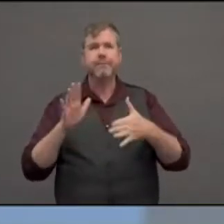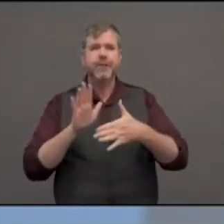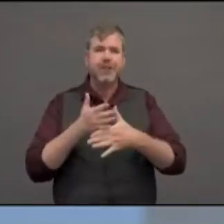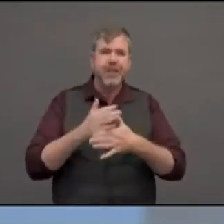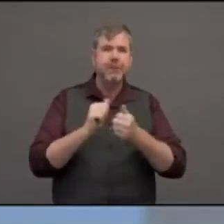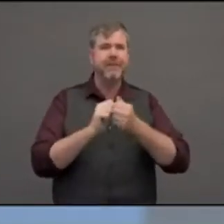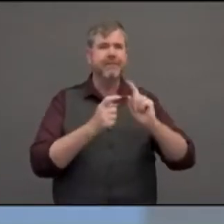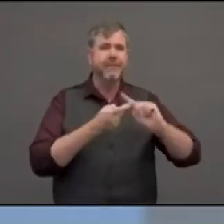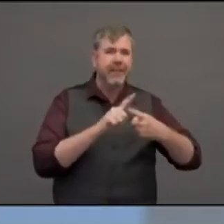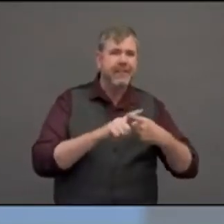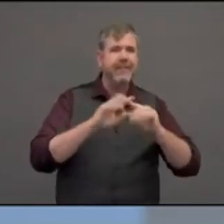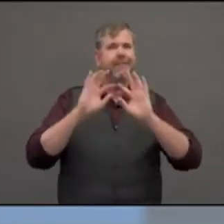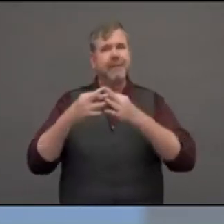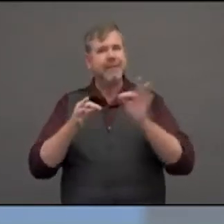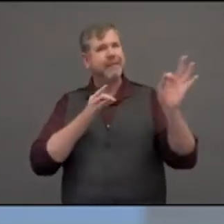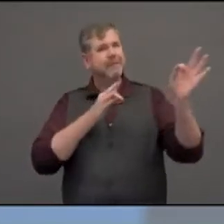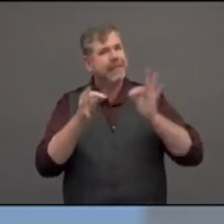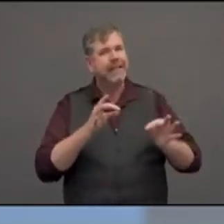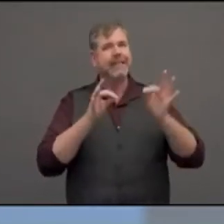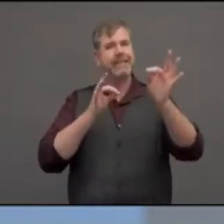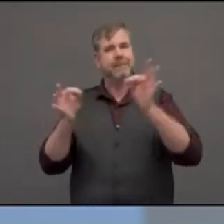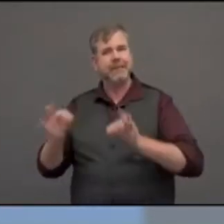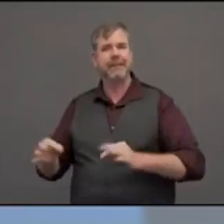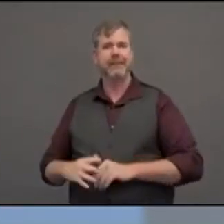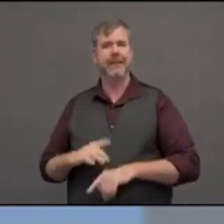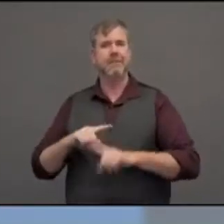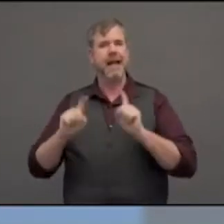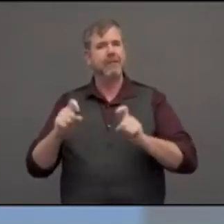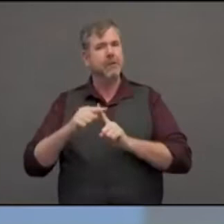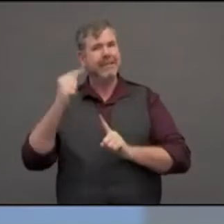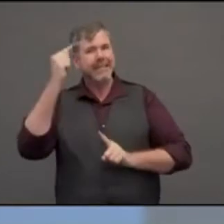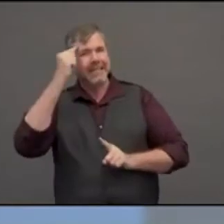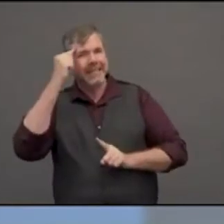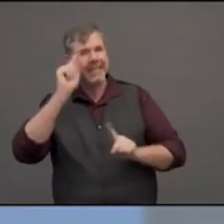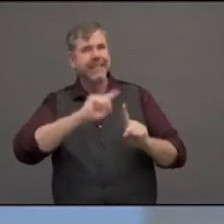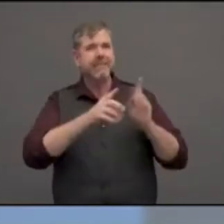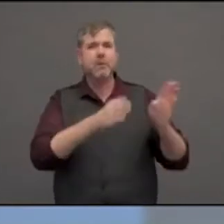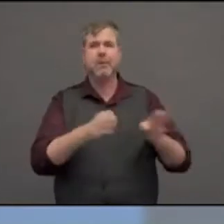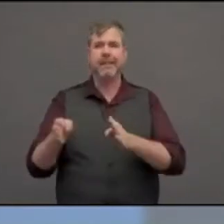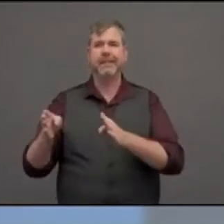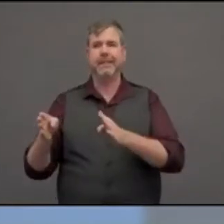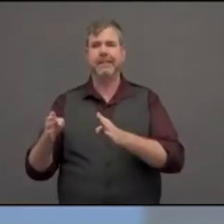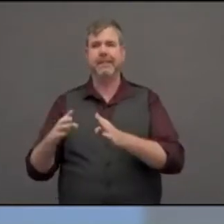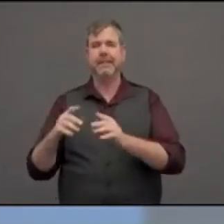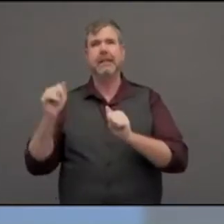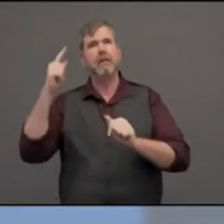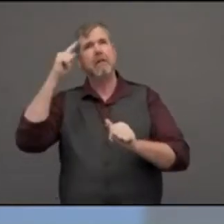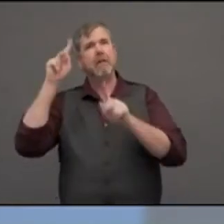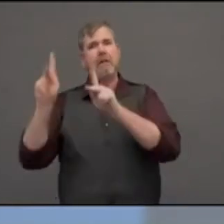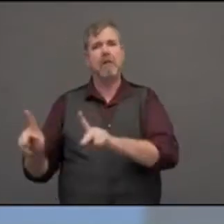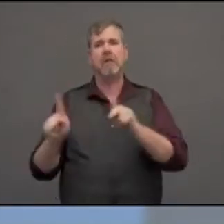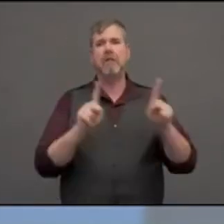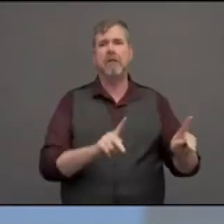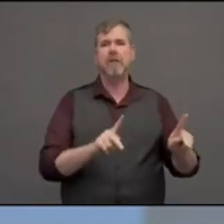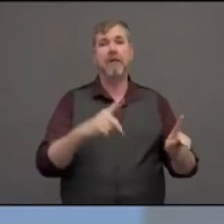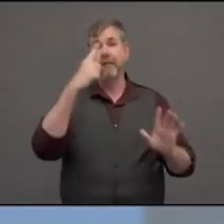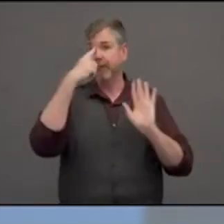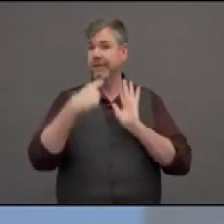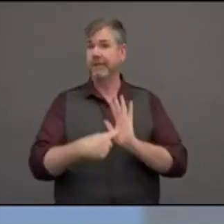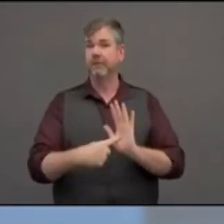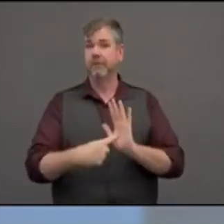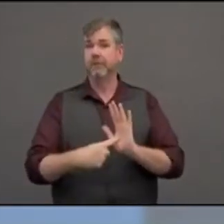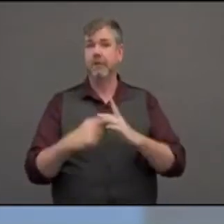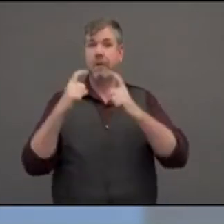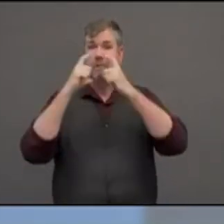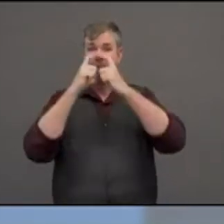helpful. But we need to think about this in different ways, and there's different analogies we can use. With the face mask, for instance, it